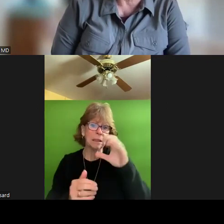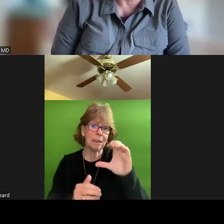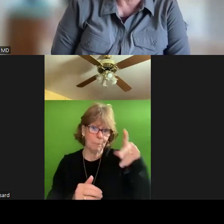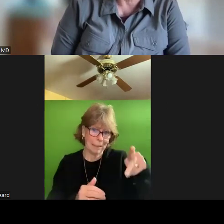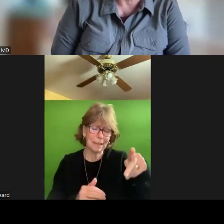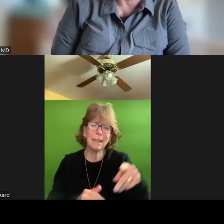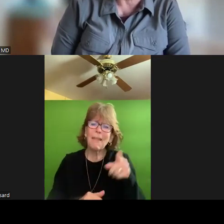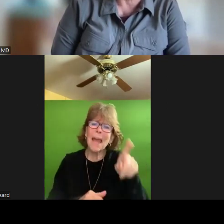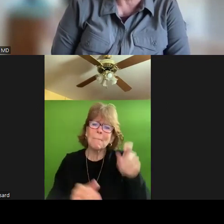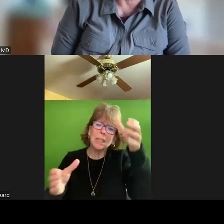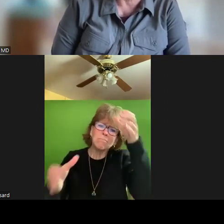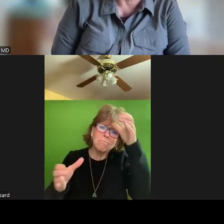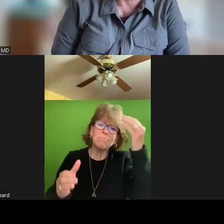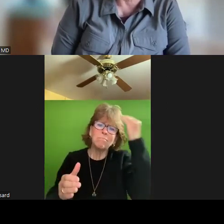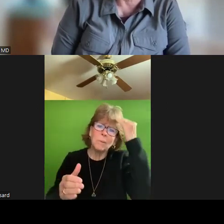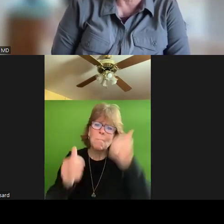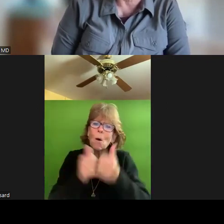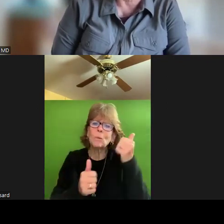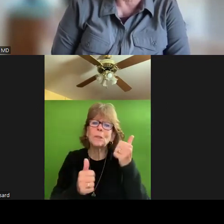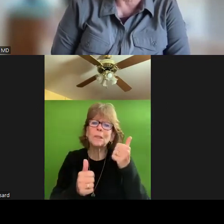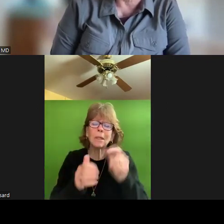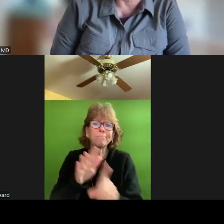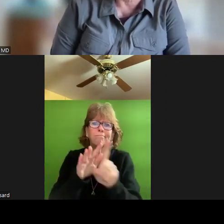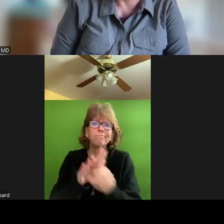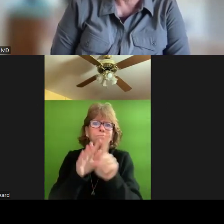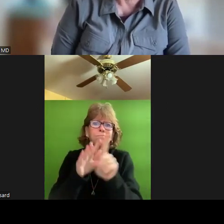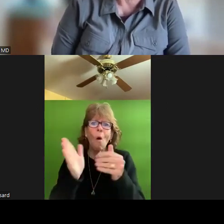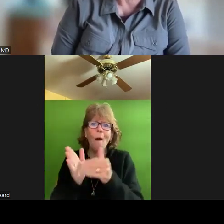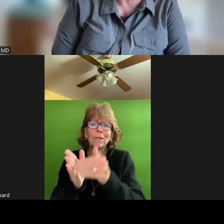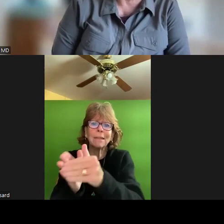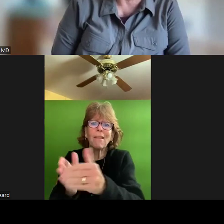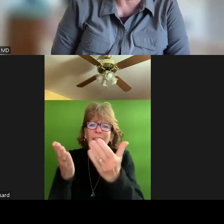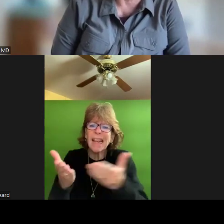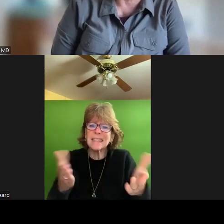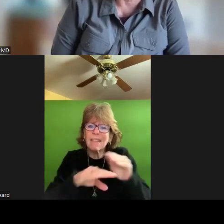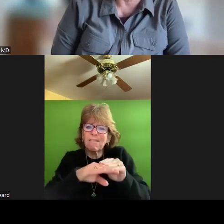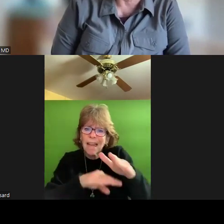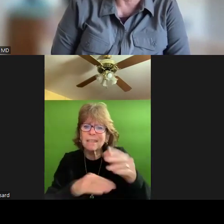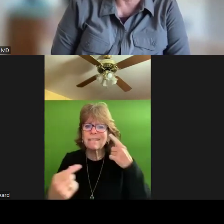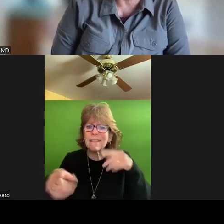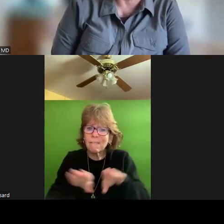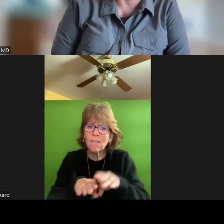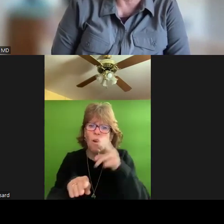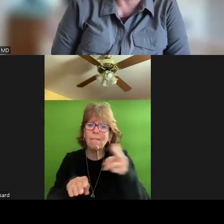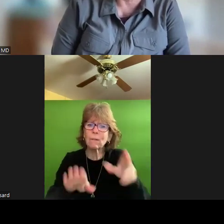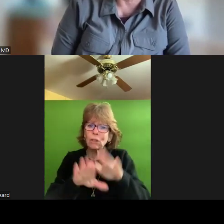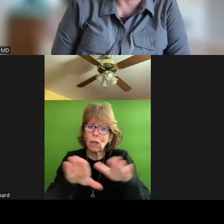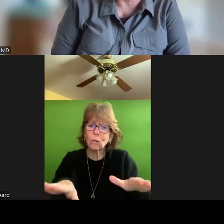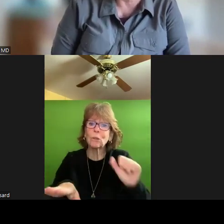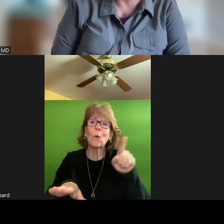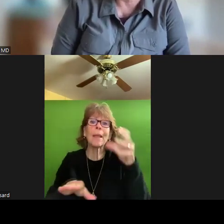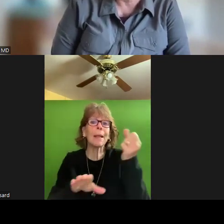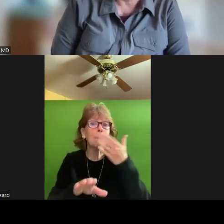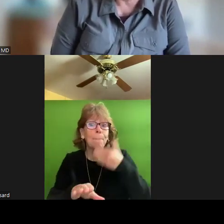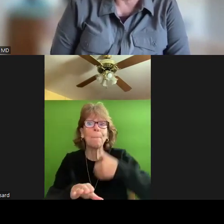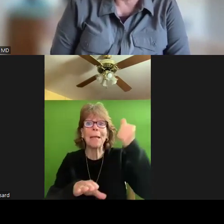common issues affecting children who are deaf or hard of hearing to provide optimal care and support